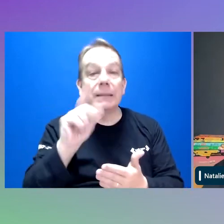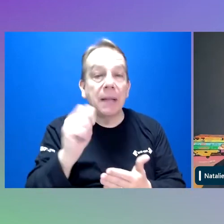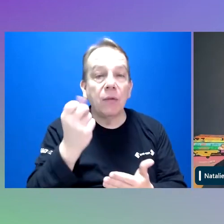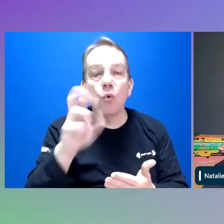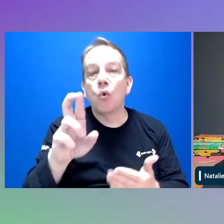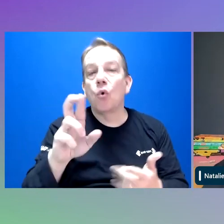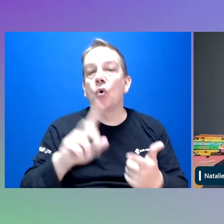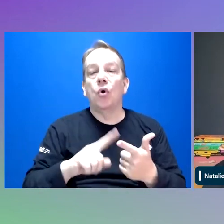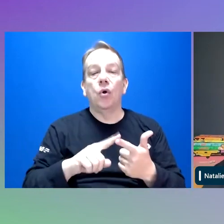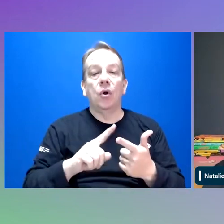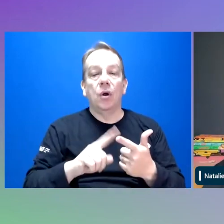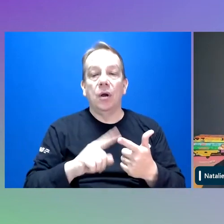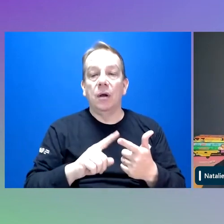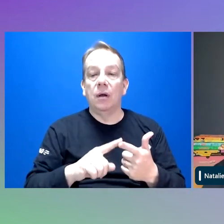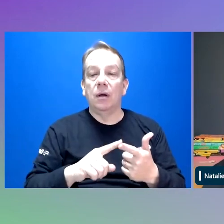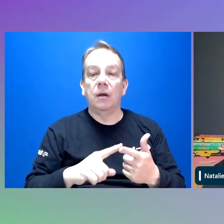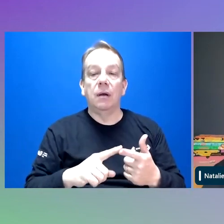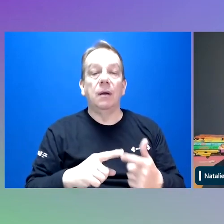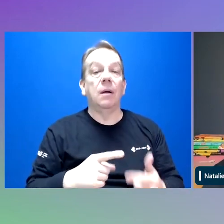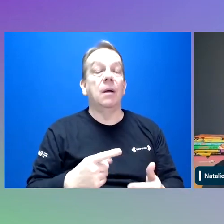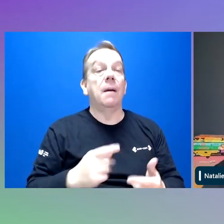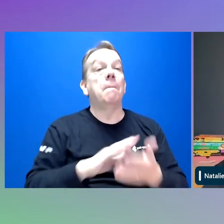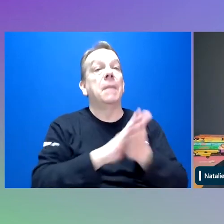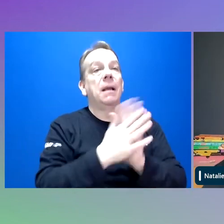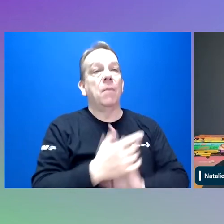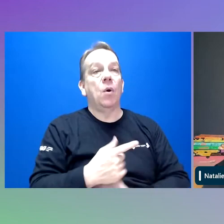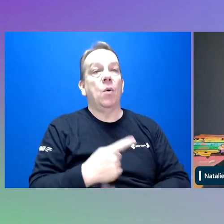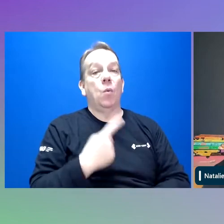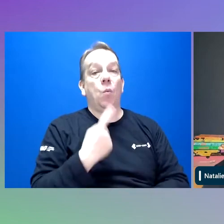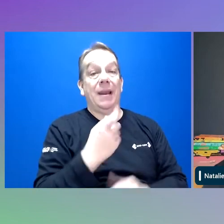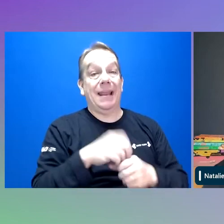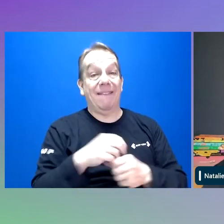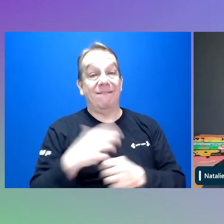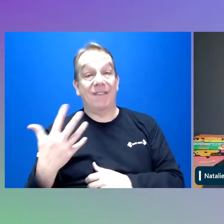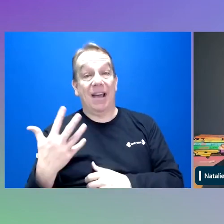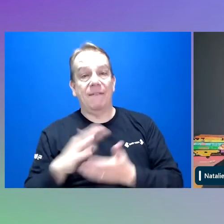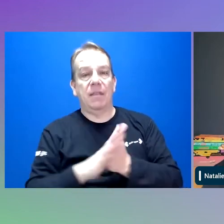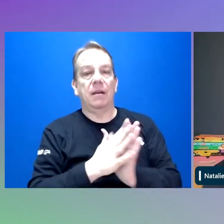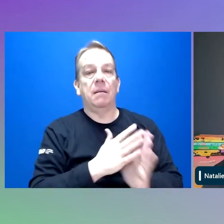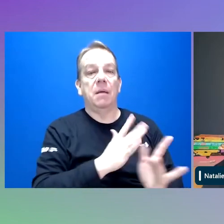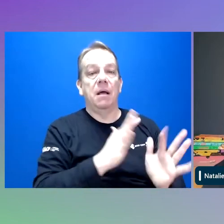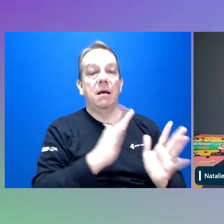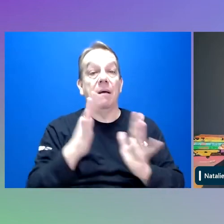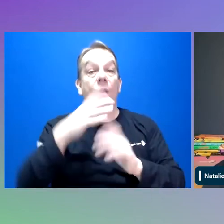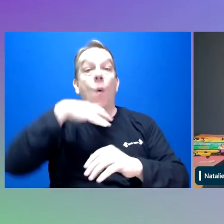how it goes from 1 in 5 in the population to 1 in 2. At retirement age,